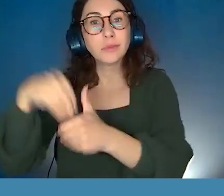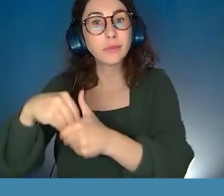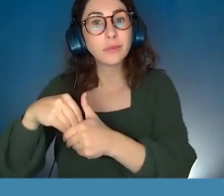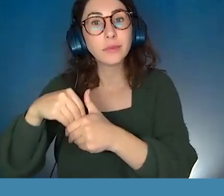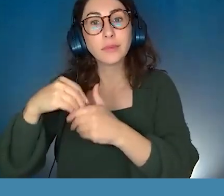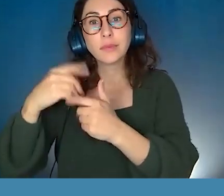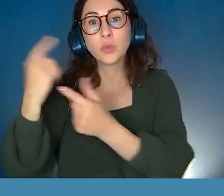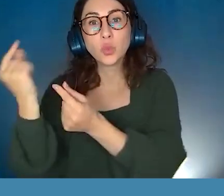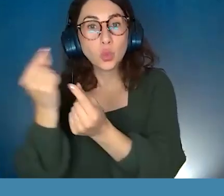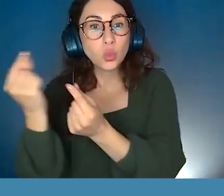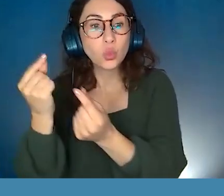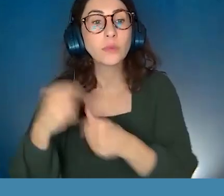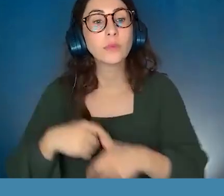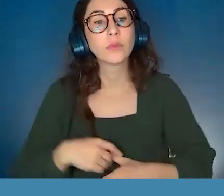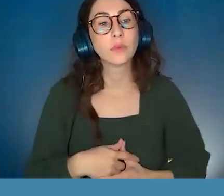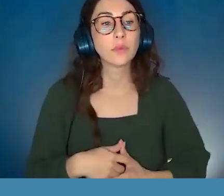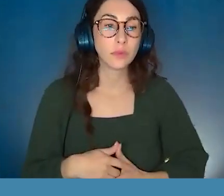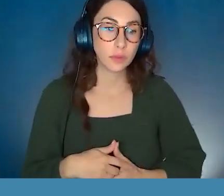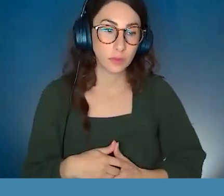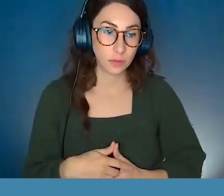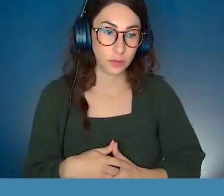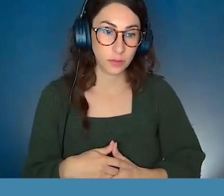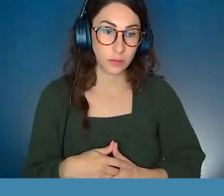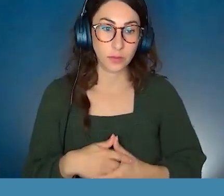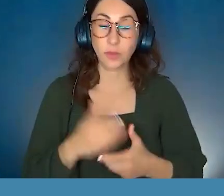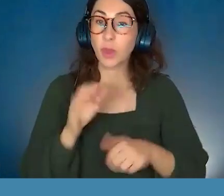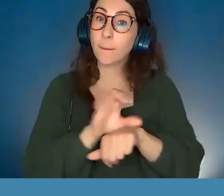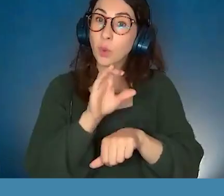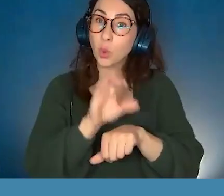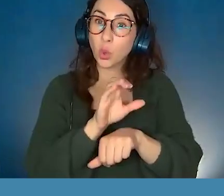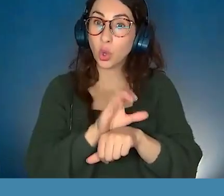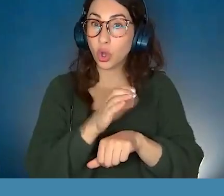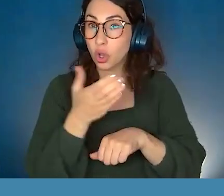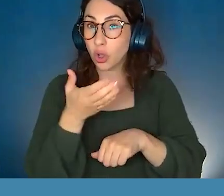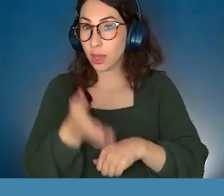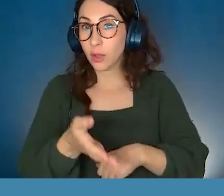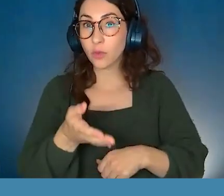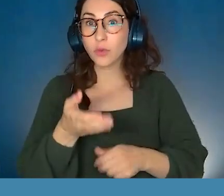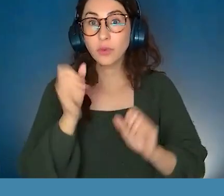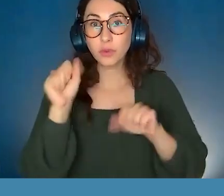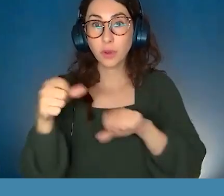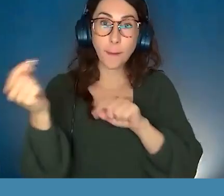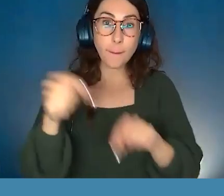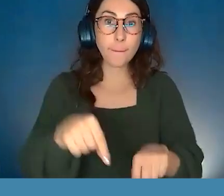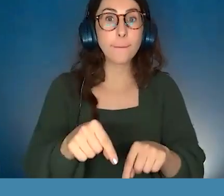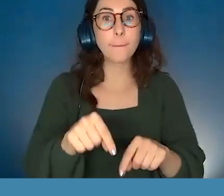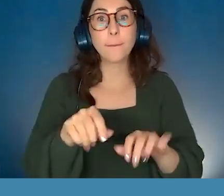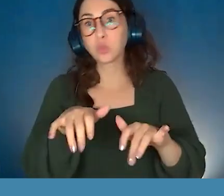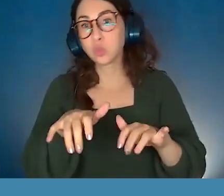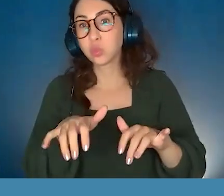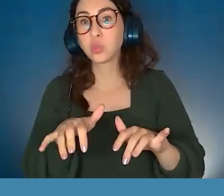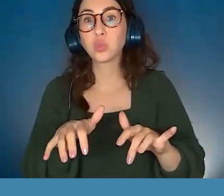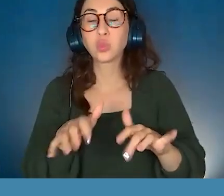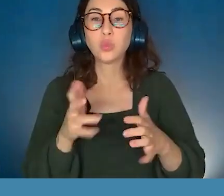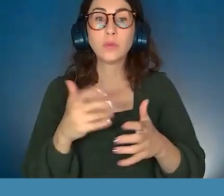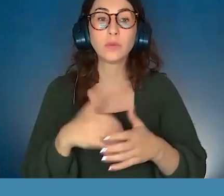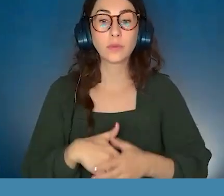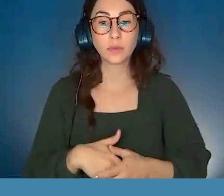gatherings. They provide access to computers there, so individuals can use computers to access to learn different sorts